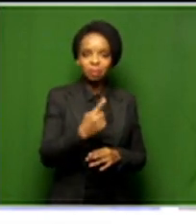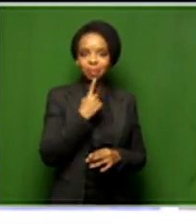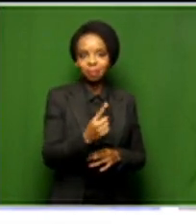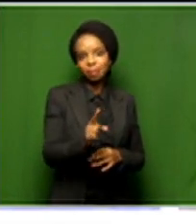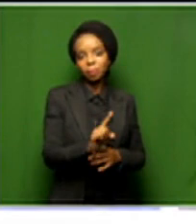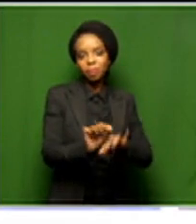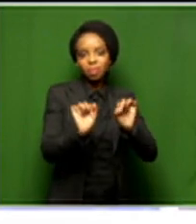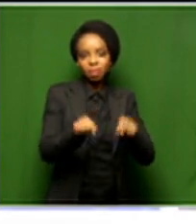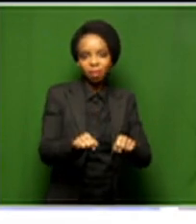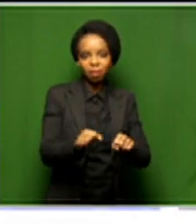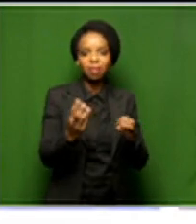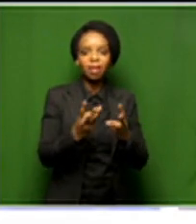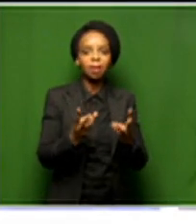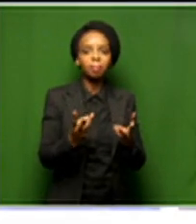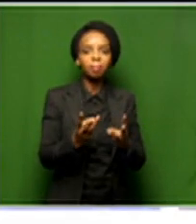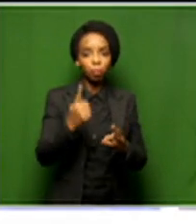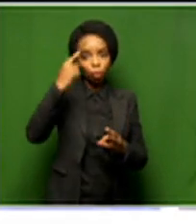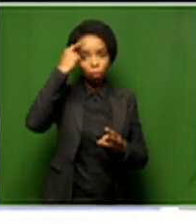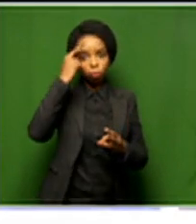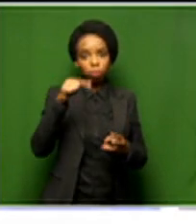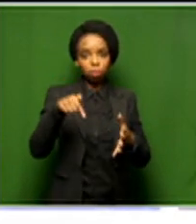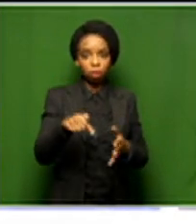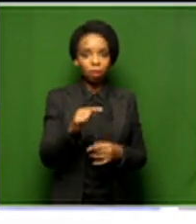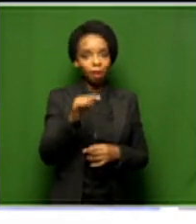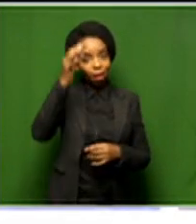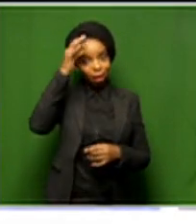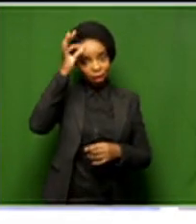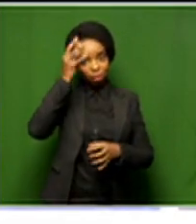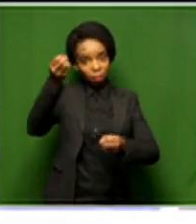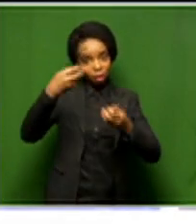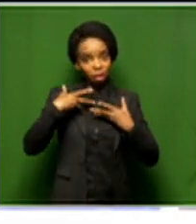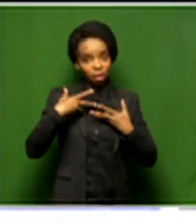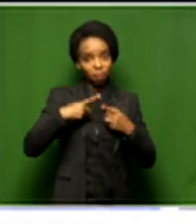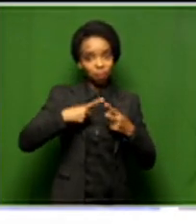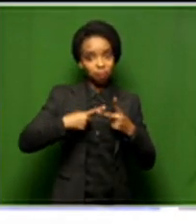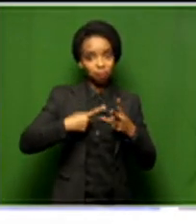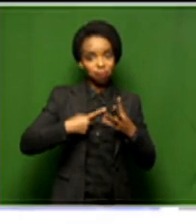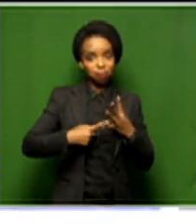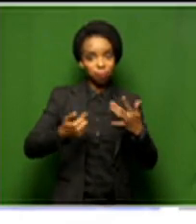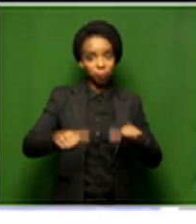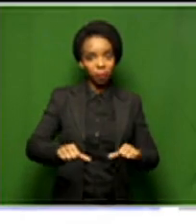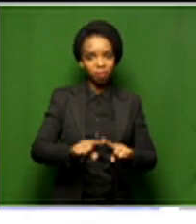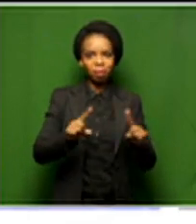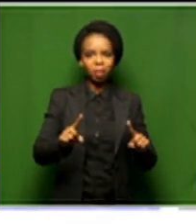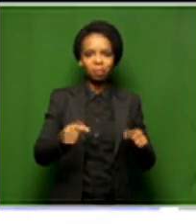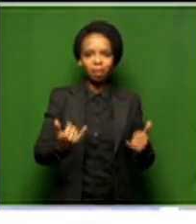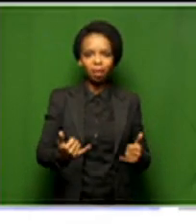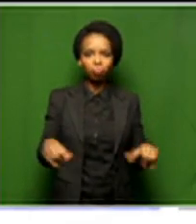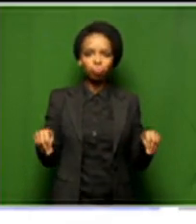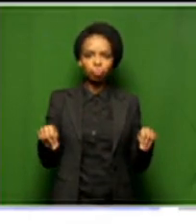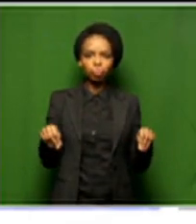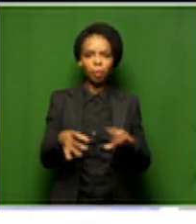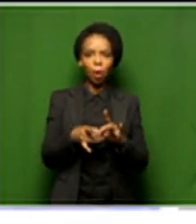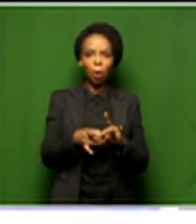yes, of course, people have not received what they thought they would get from this government. But staying at home is not an effective